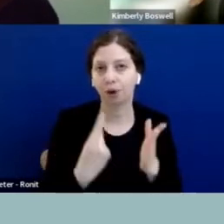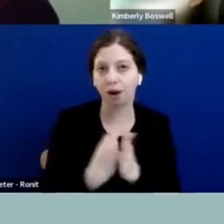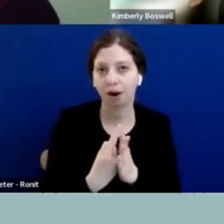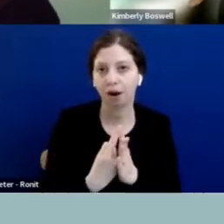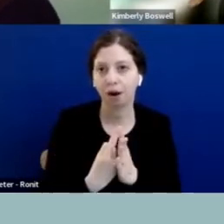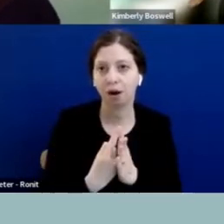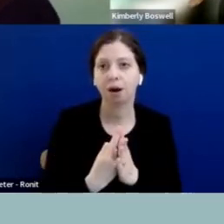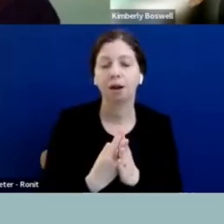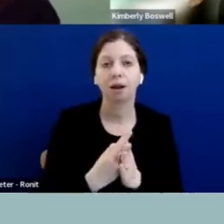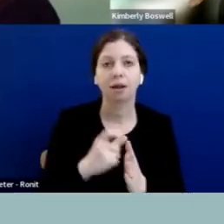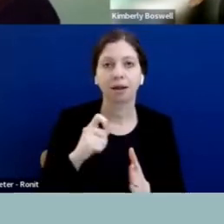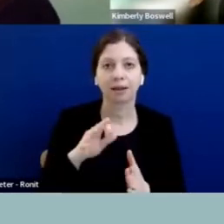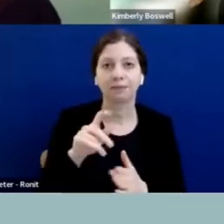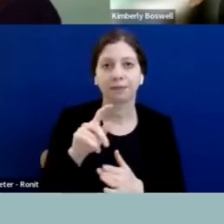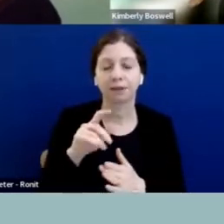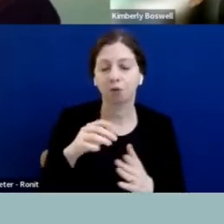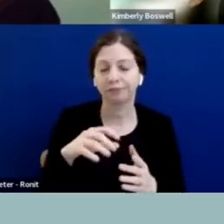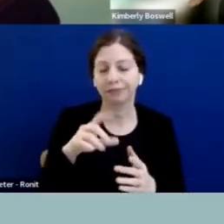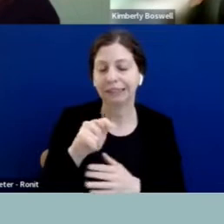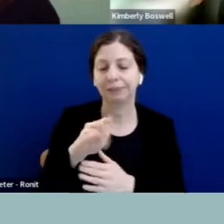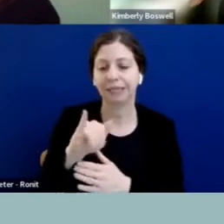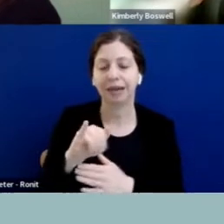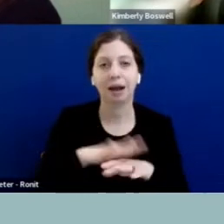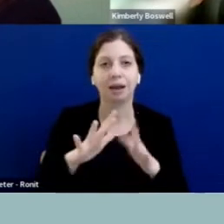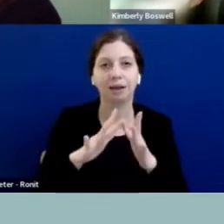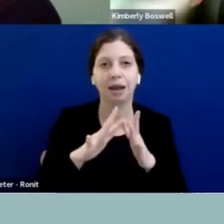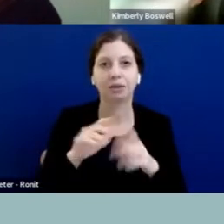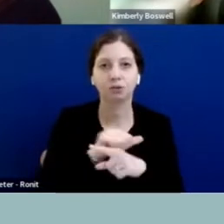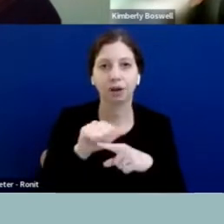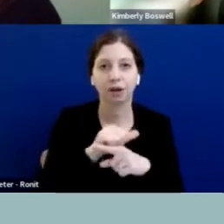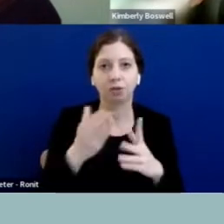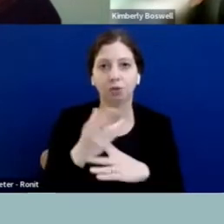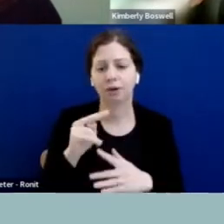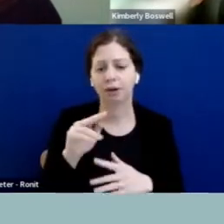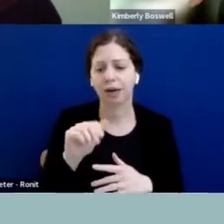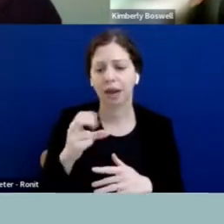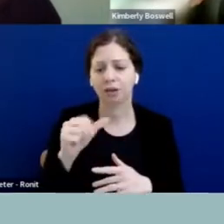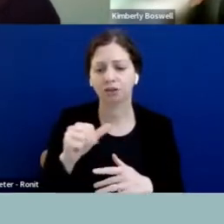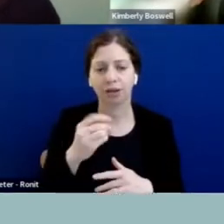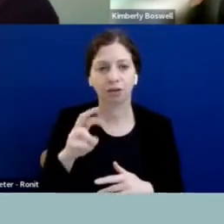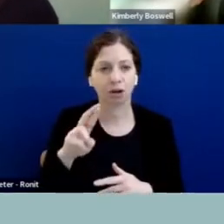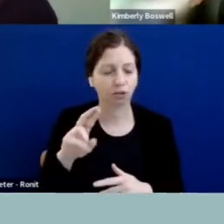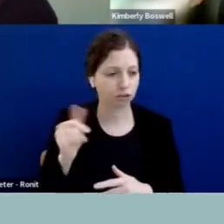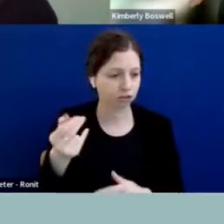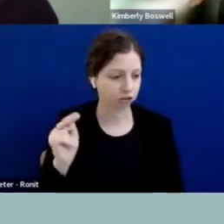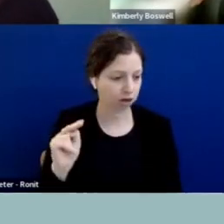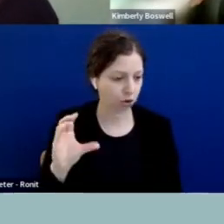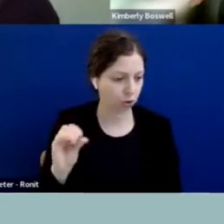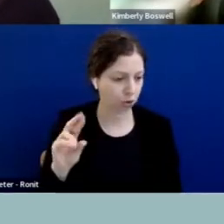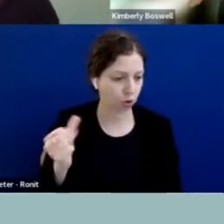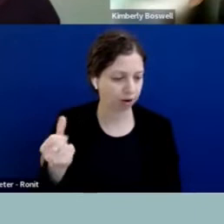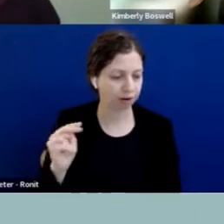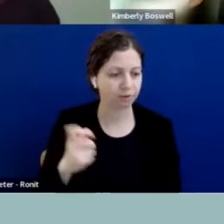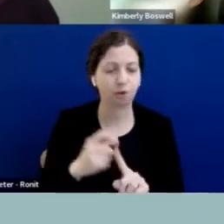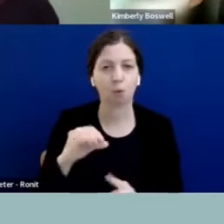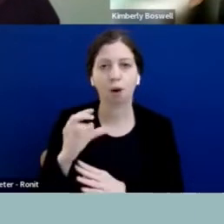there's a TBI online training through NASHA and Dr. John Corrigan from Ohio State University.